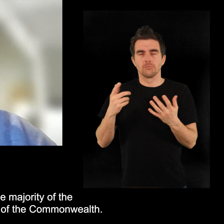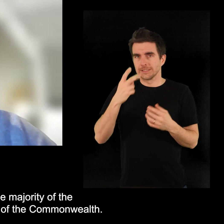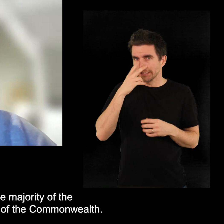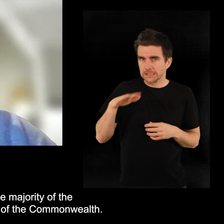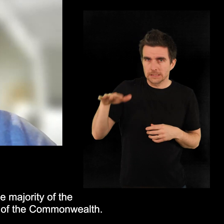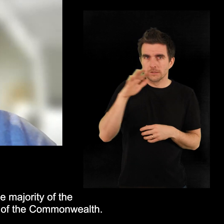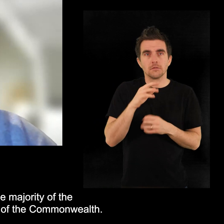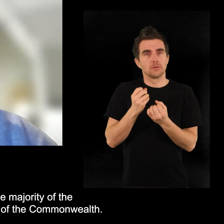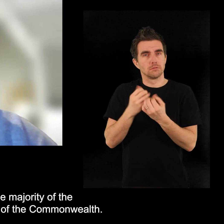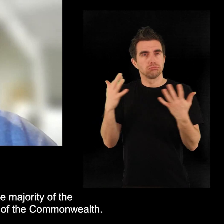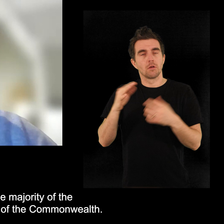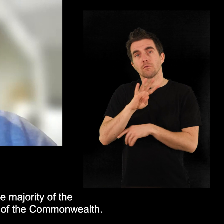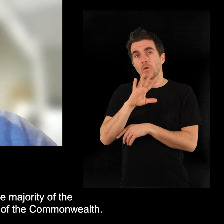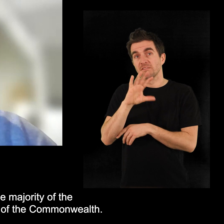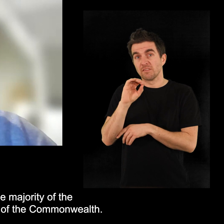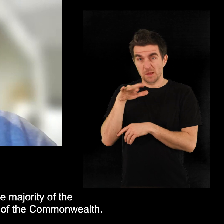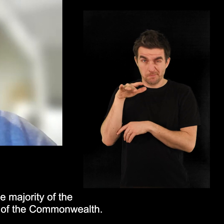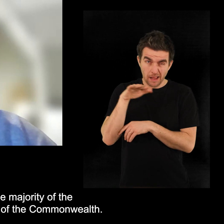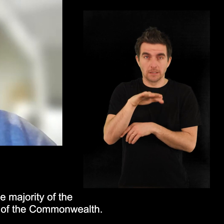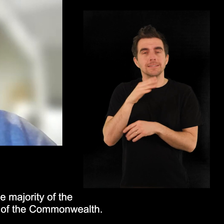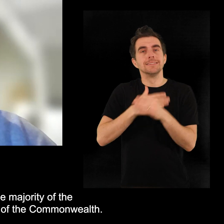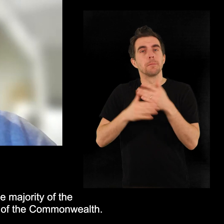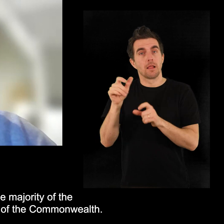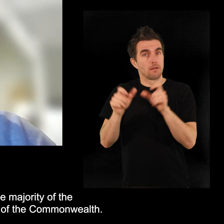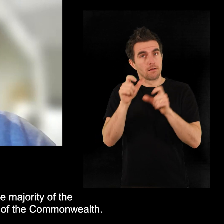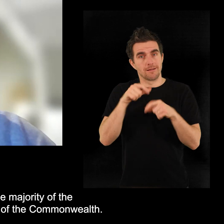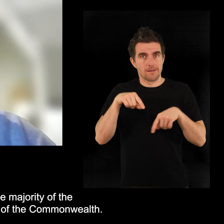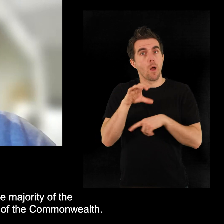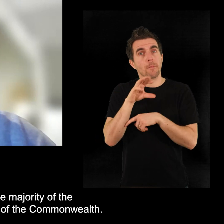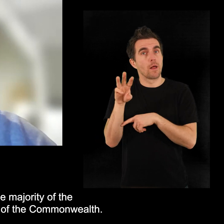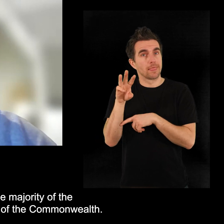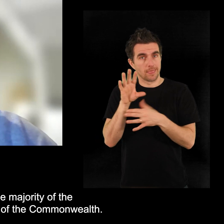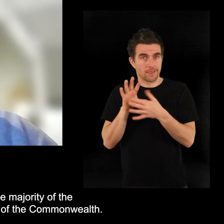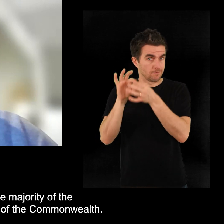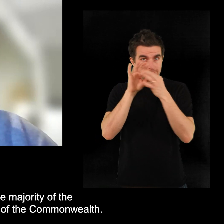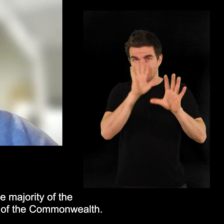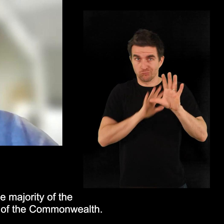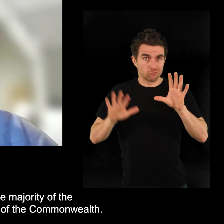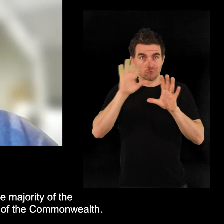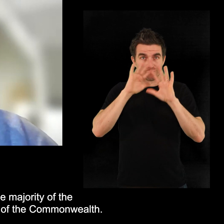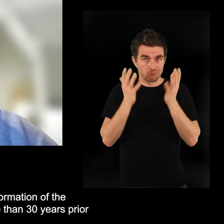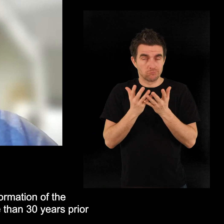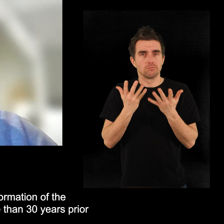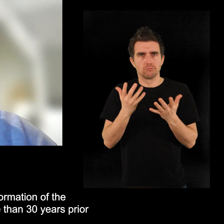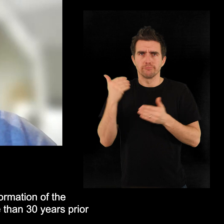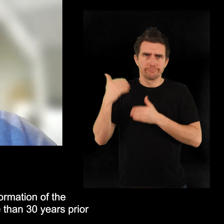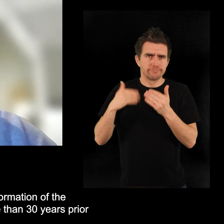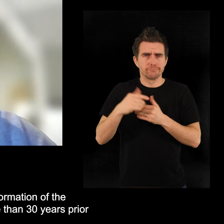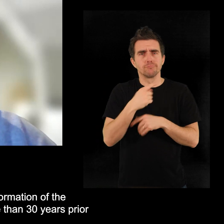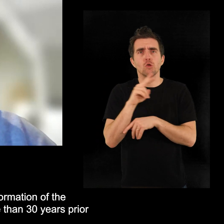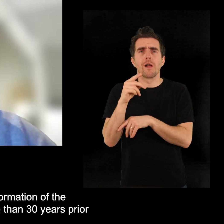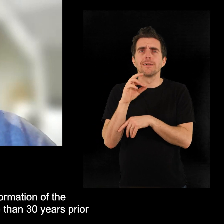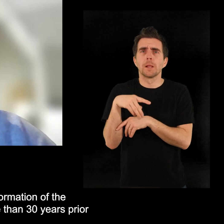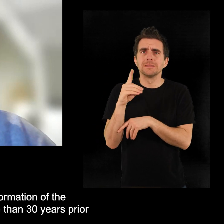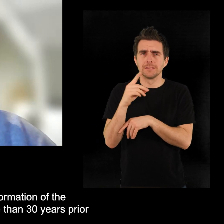at the grassroots level for the majority of the 450 million disabled citizens of the Commonwealth. The process that led